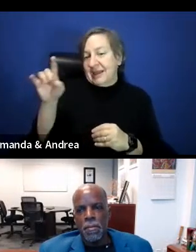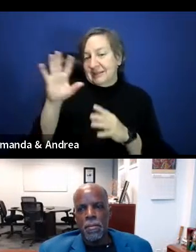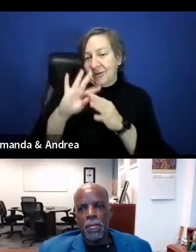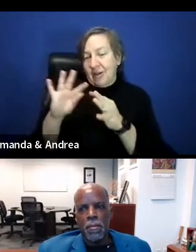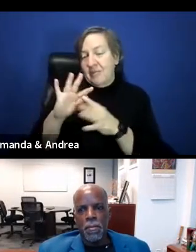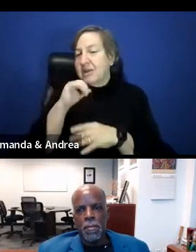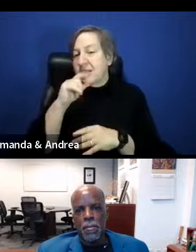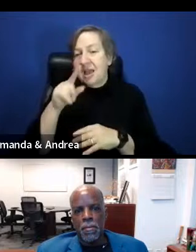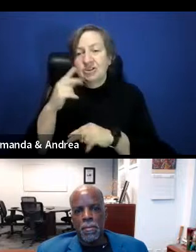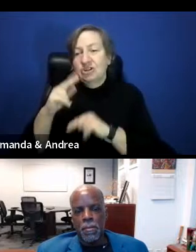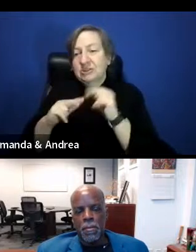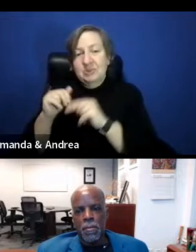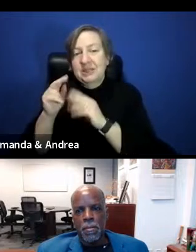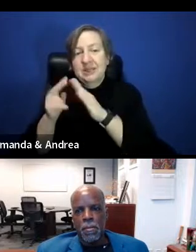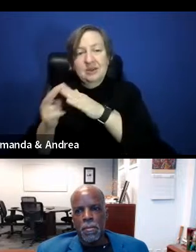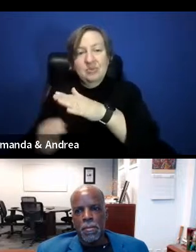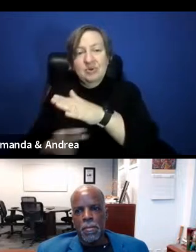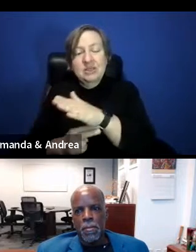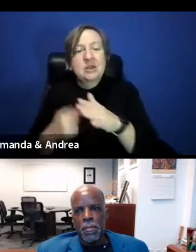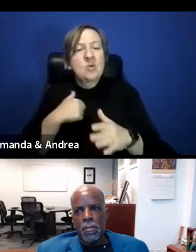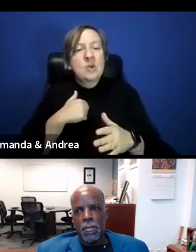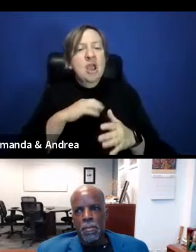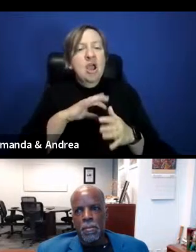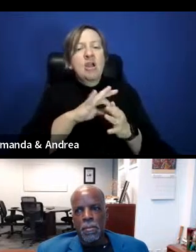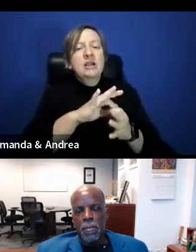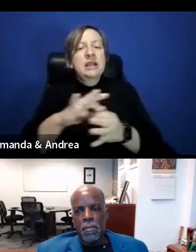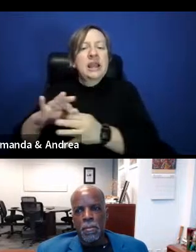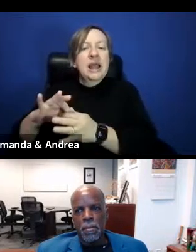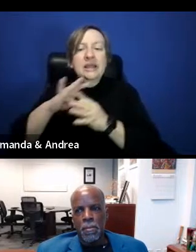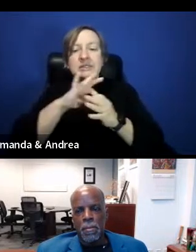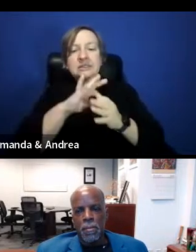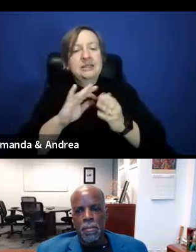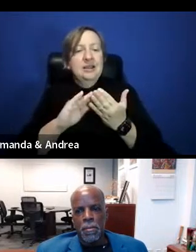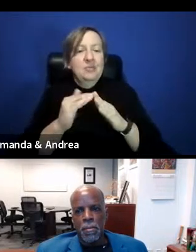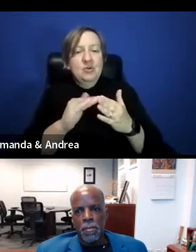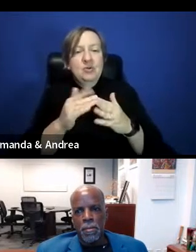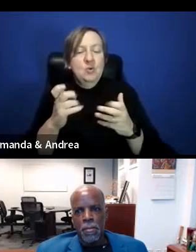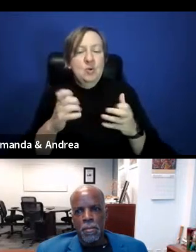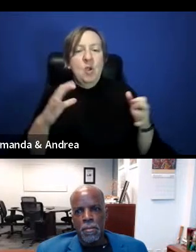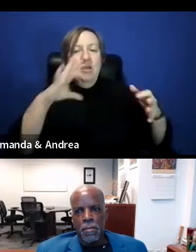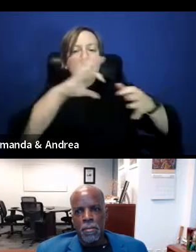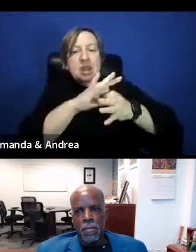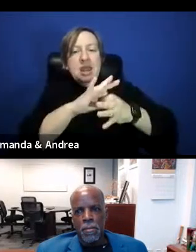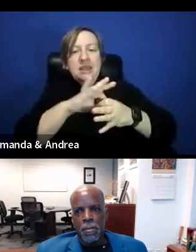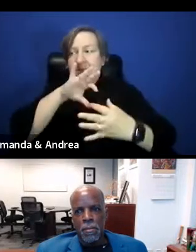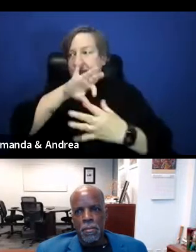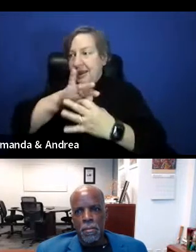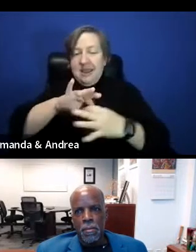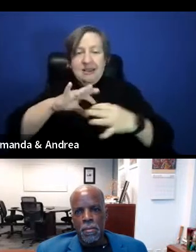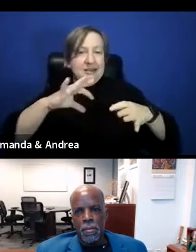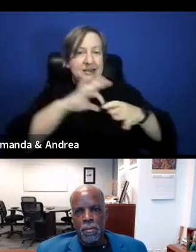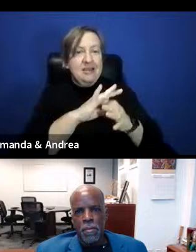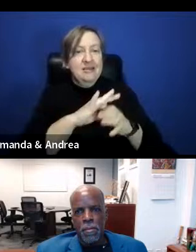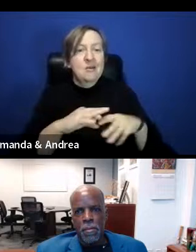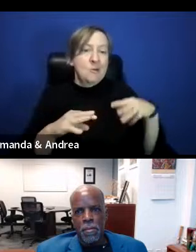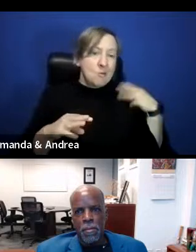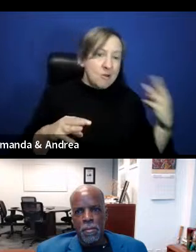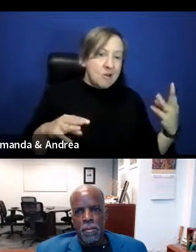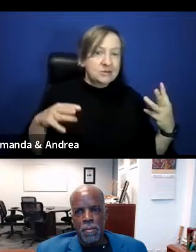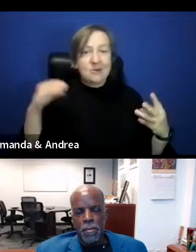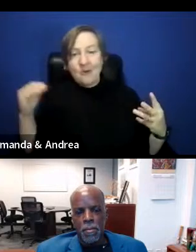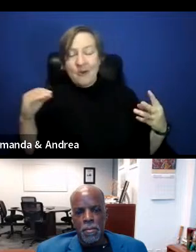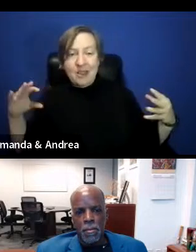not just building a bridge. I think about we're connecting communities. This project is about connection, right? It's about connecting Oregon and Washington. And that's